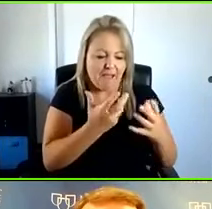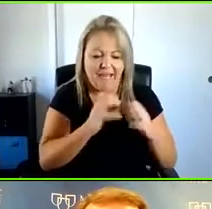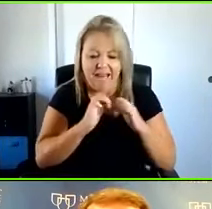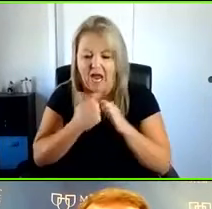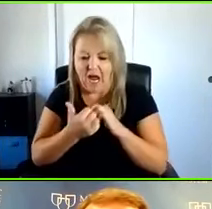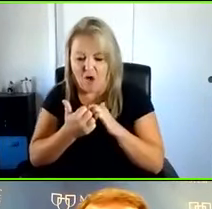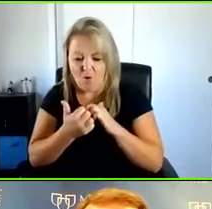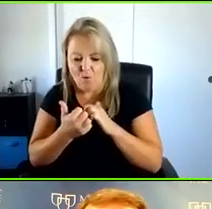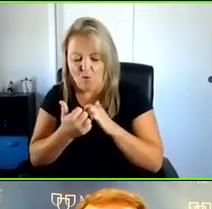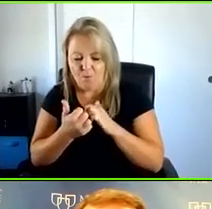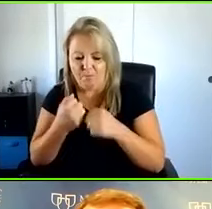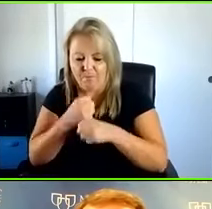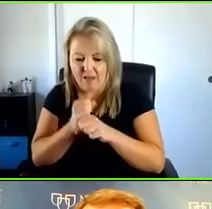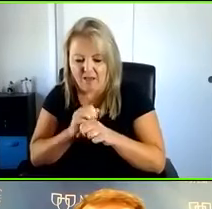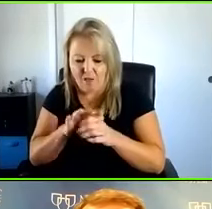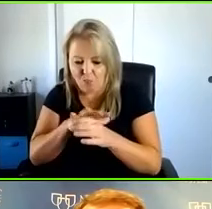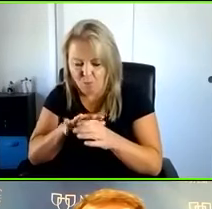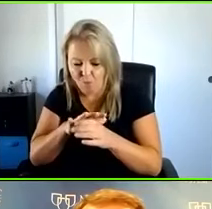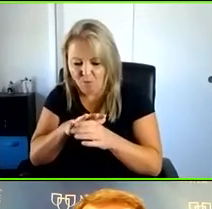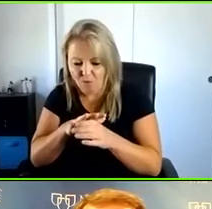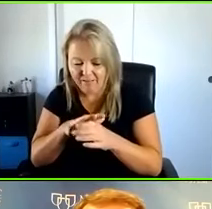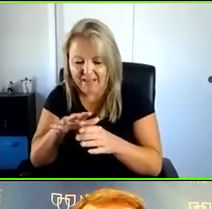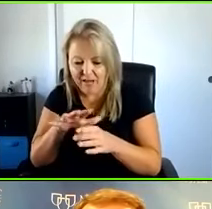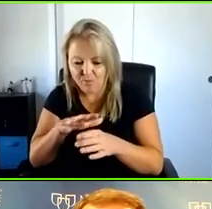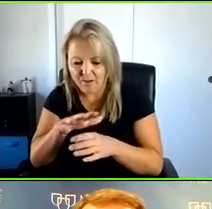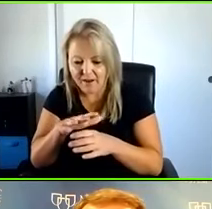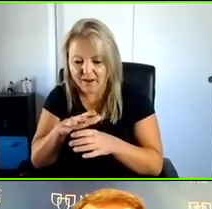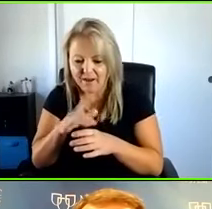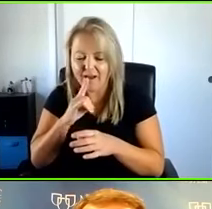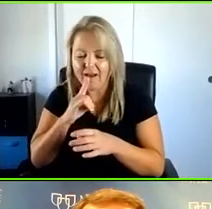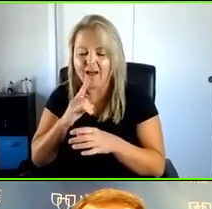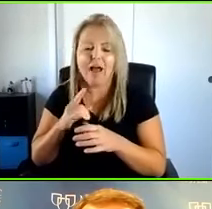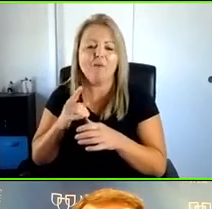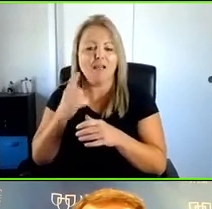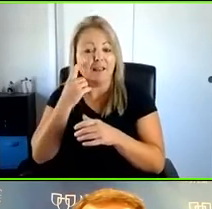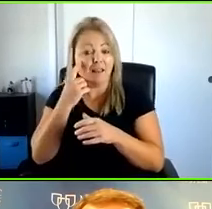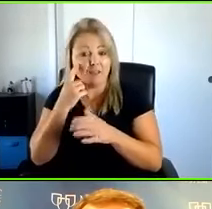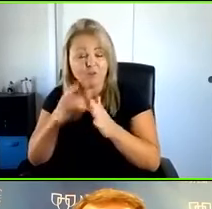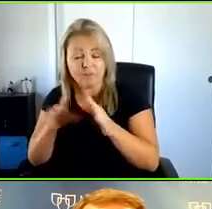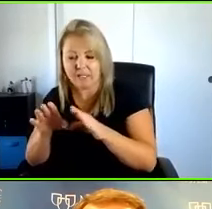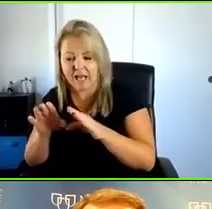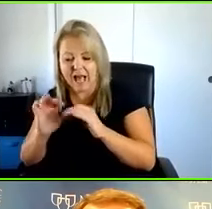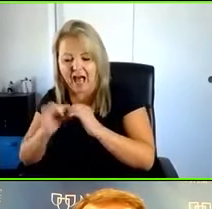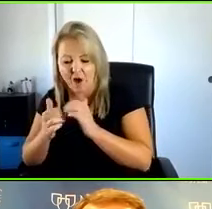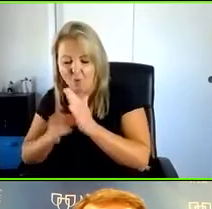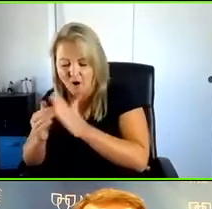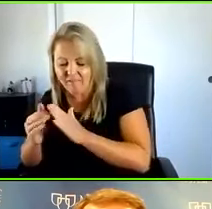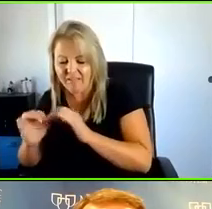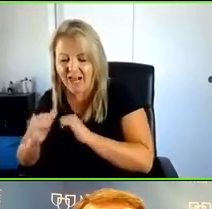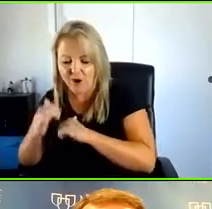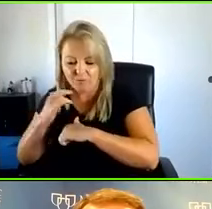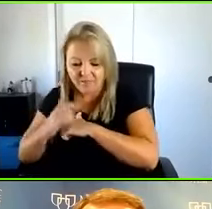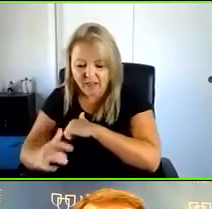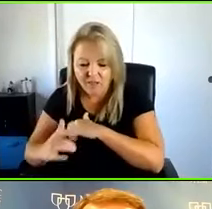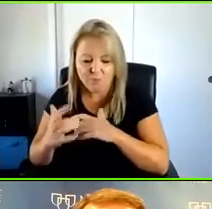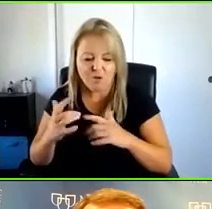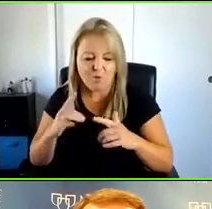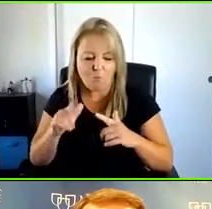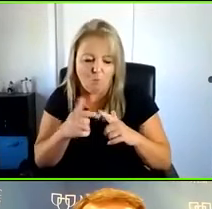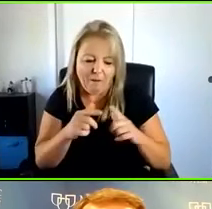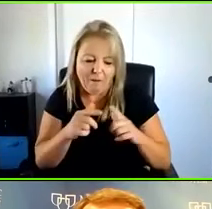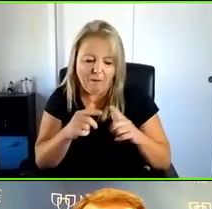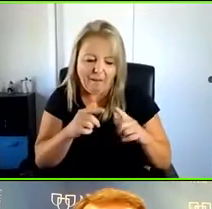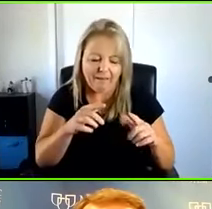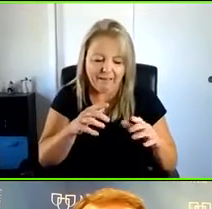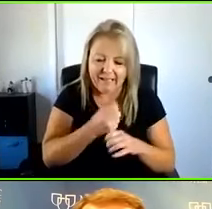level. My understanding is there's going to be some open sourcing for that test, and so it might be a little bit more available